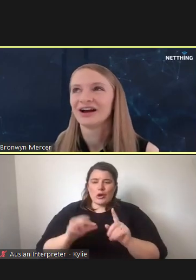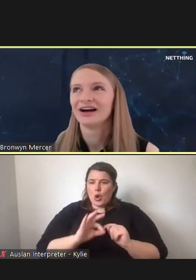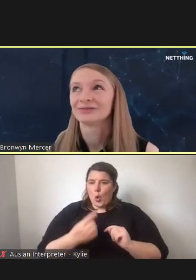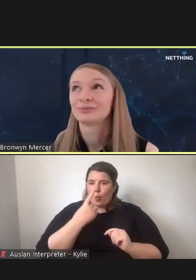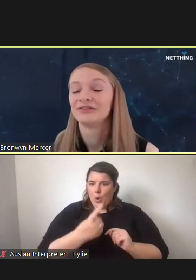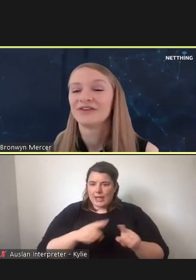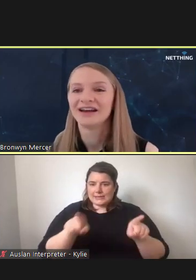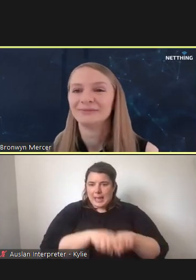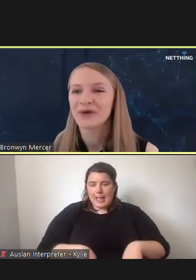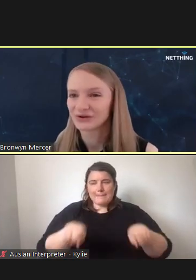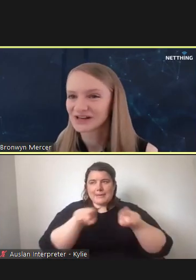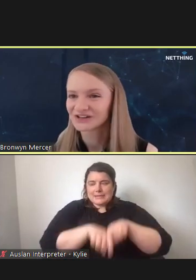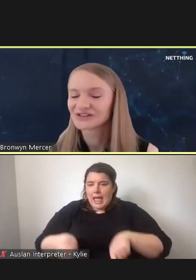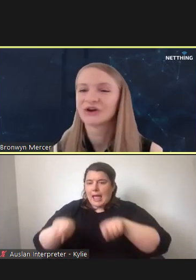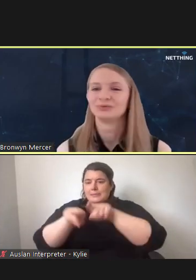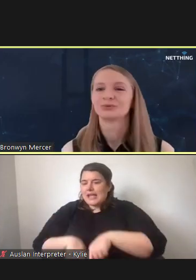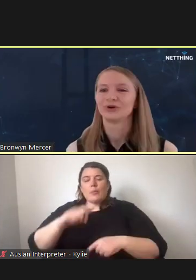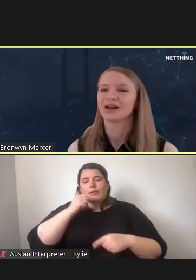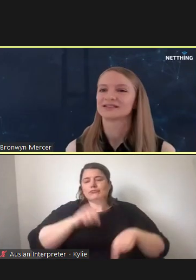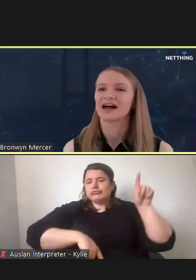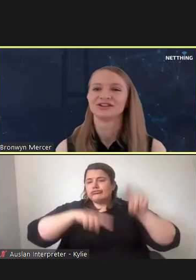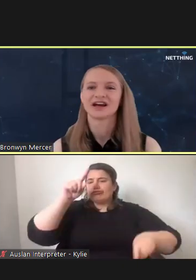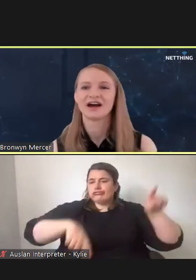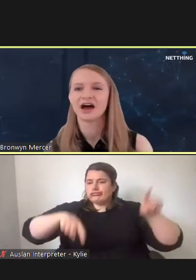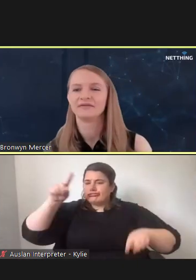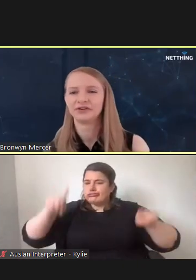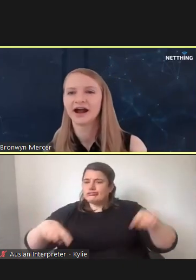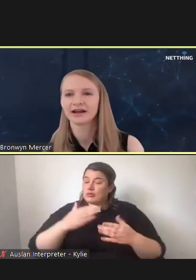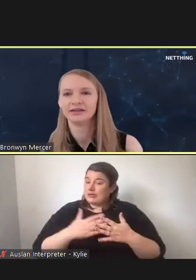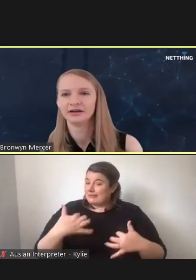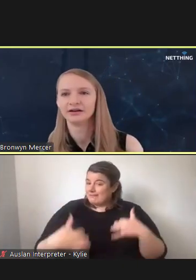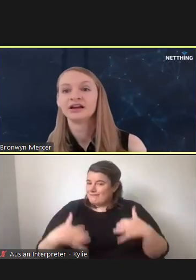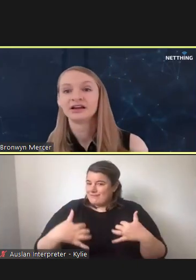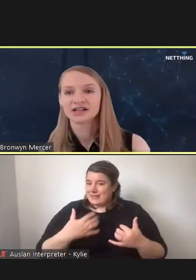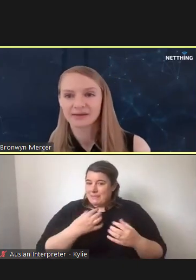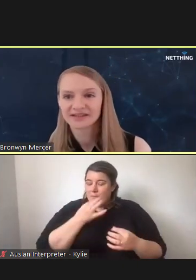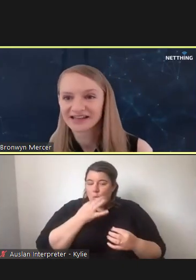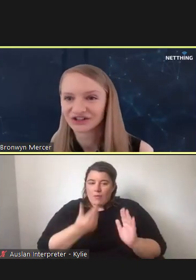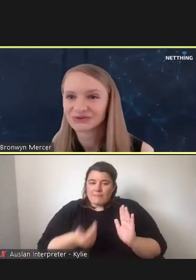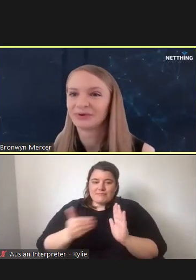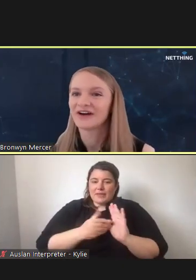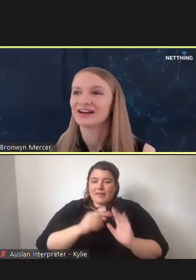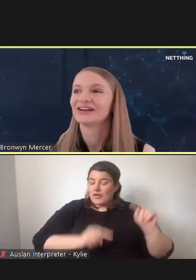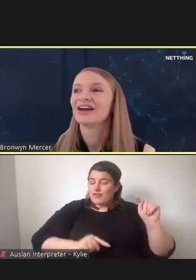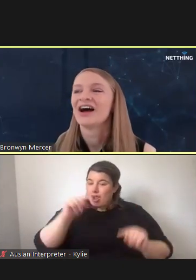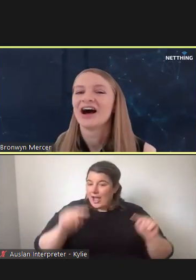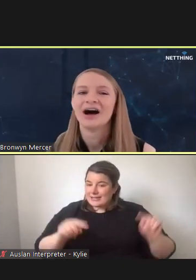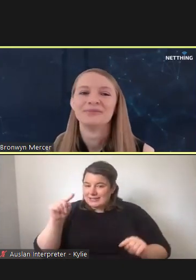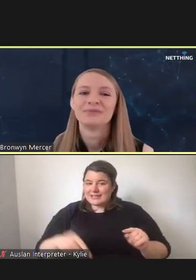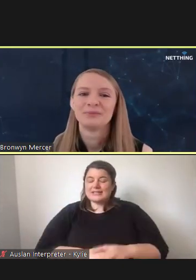purely providing panel sessions, so pretty excited to have that variety in the types of sessions we're